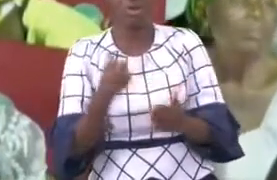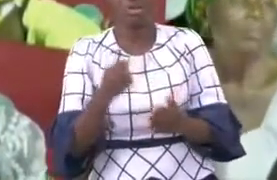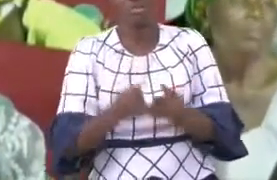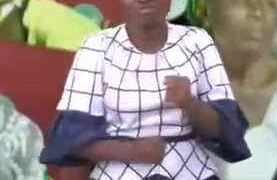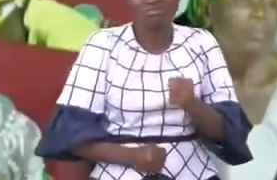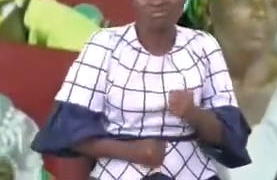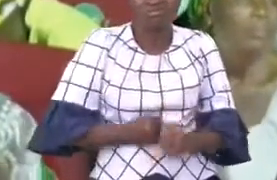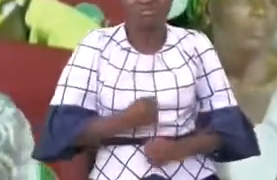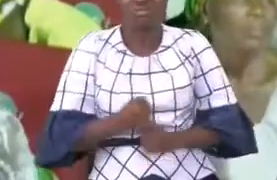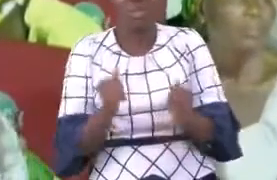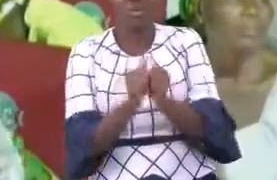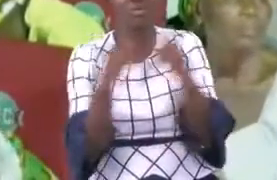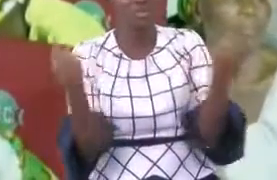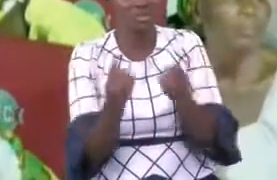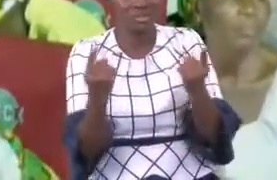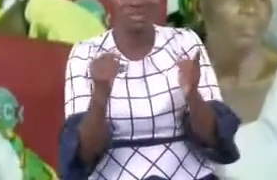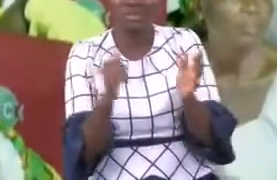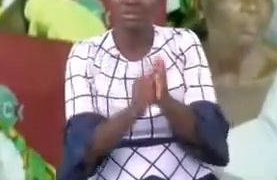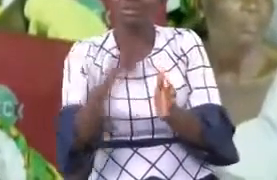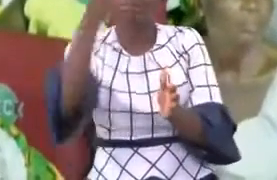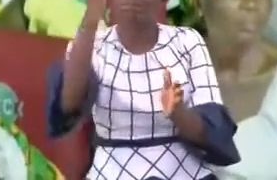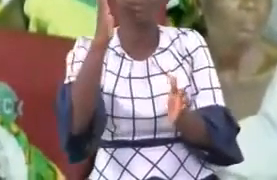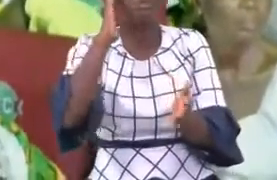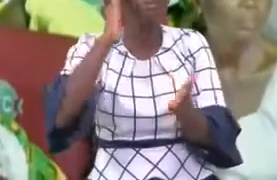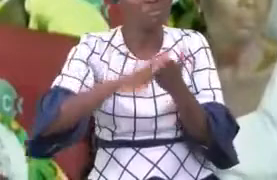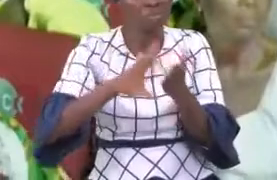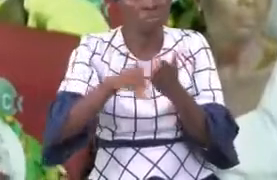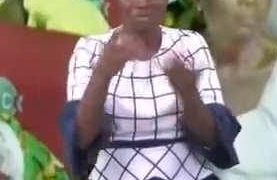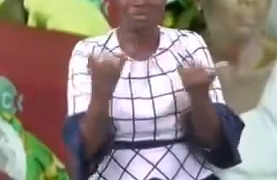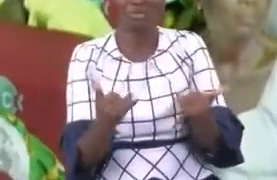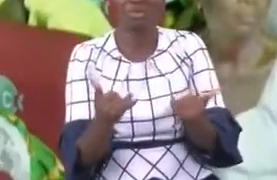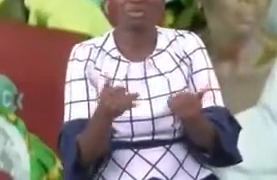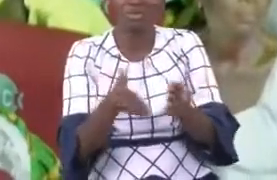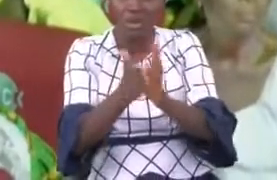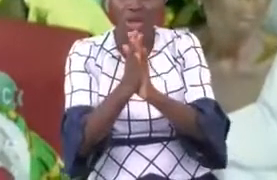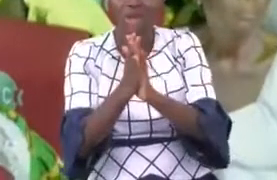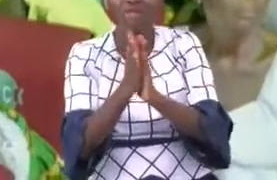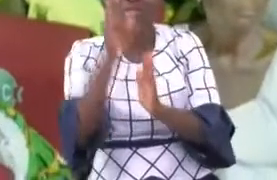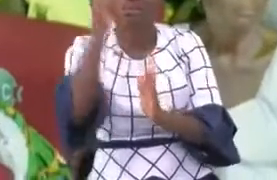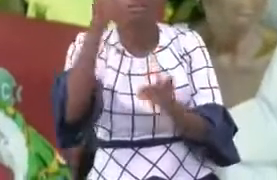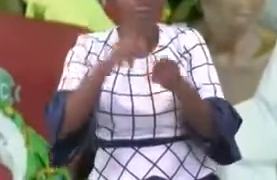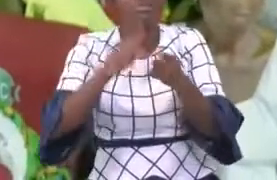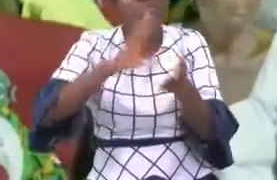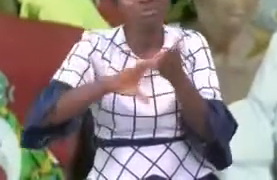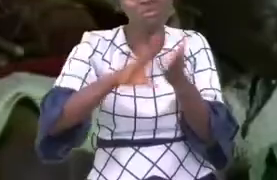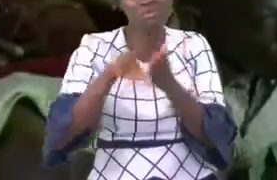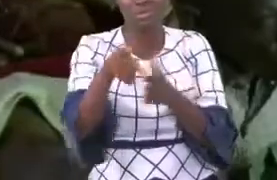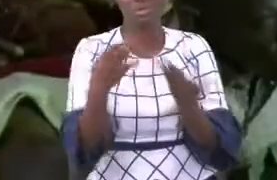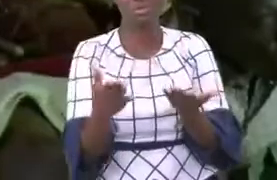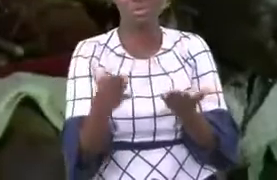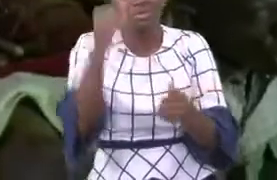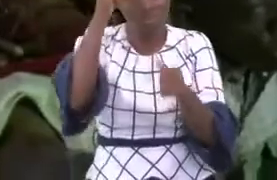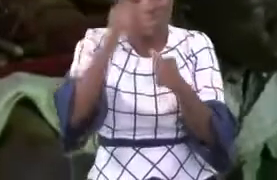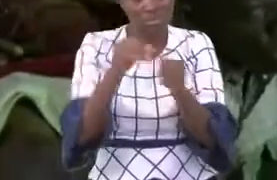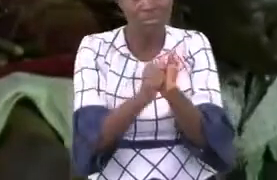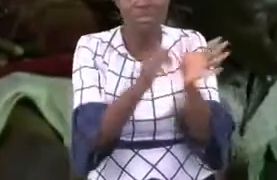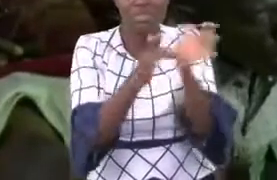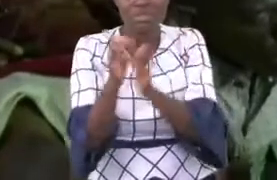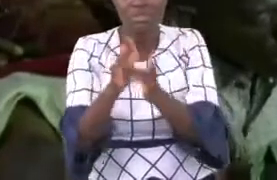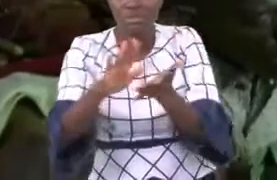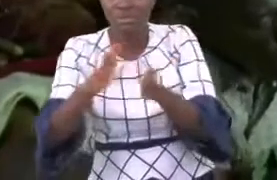Remember, Jesus died for you. He shed his blood so that through that name of